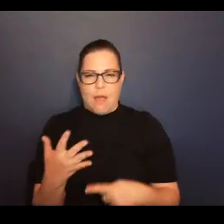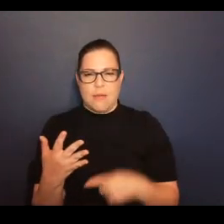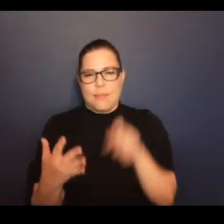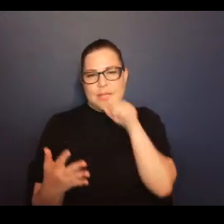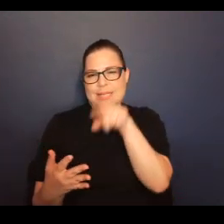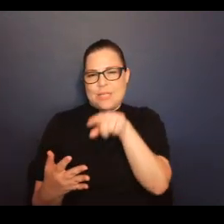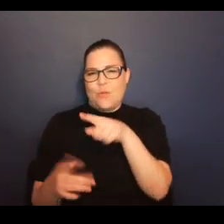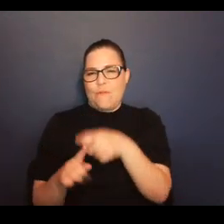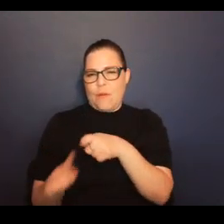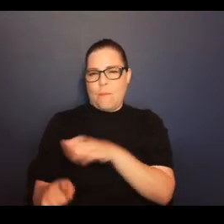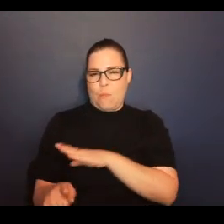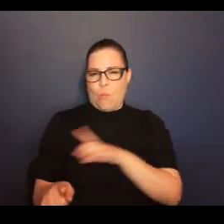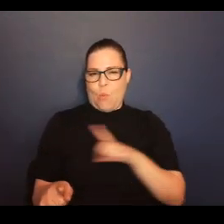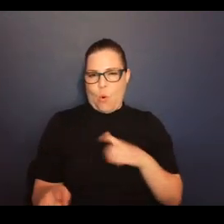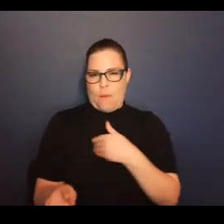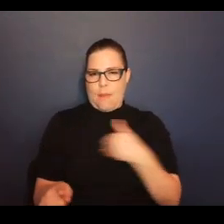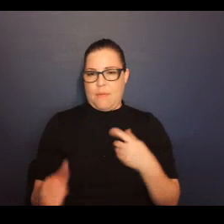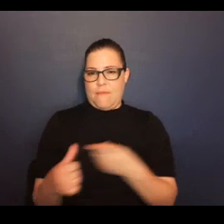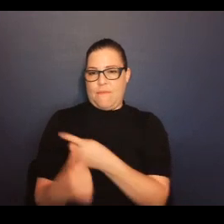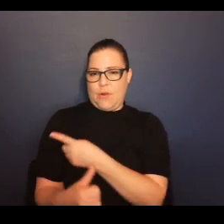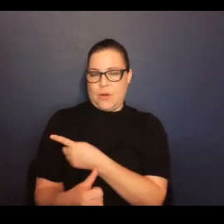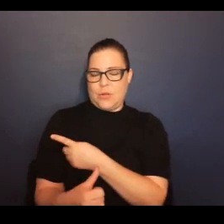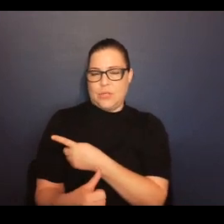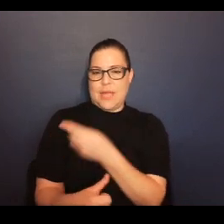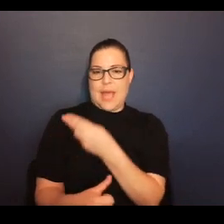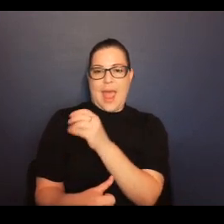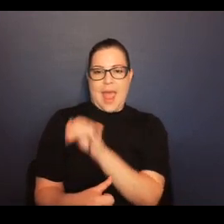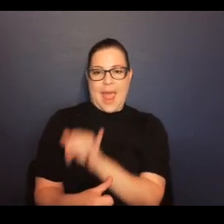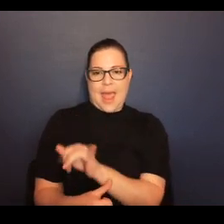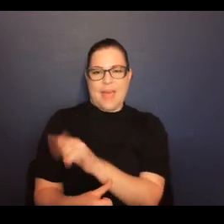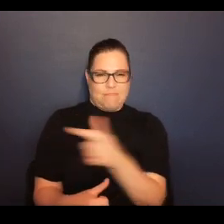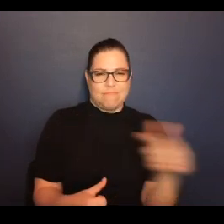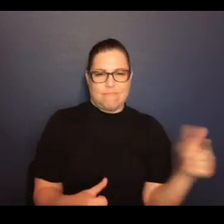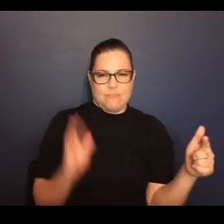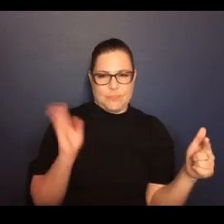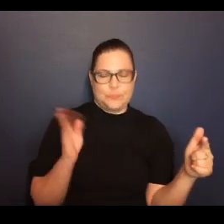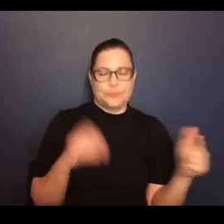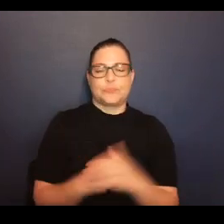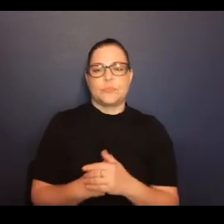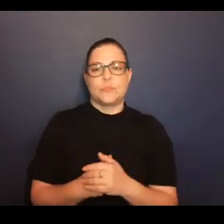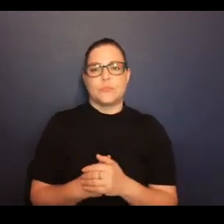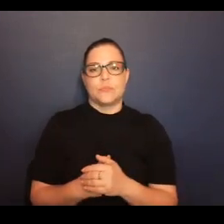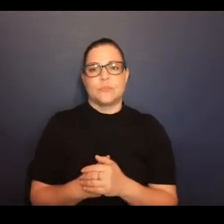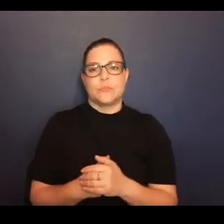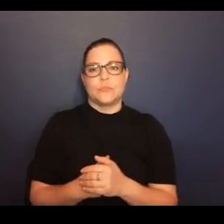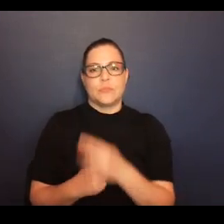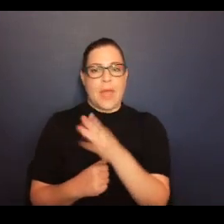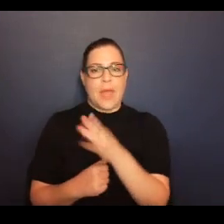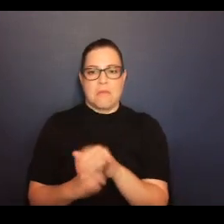board members. Let's begin with Board Member Hay, and then we'll go around the dais. I have